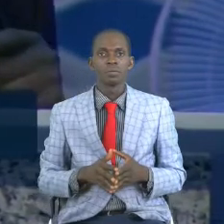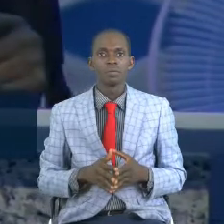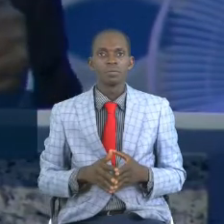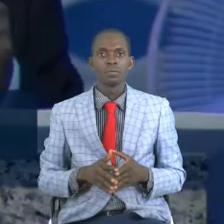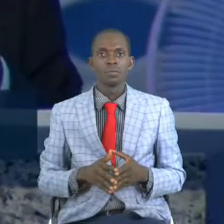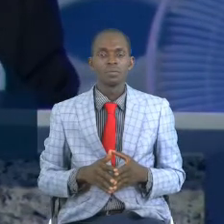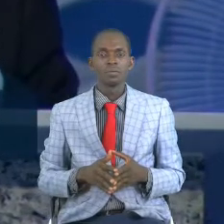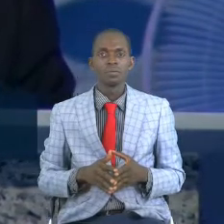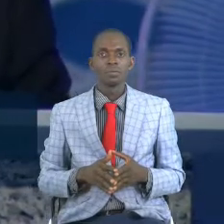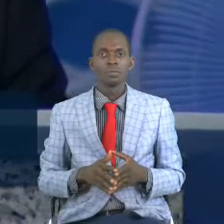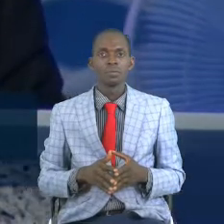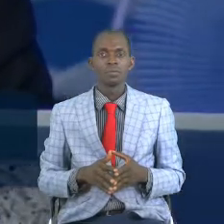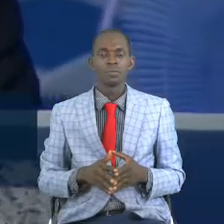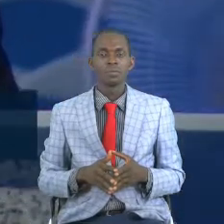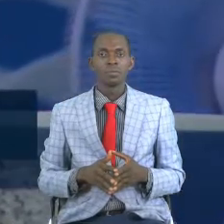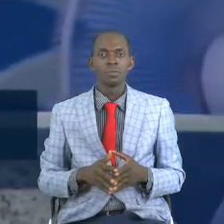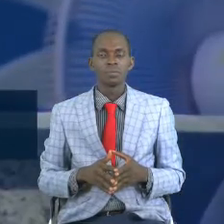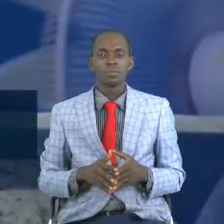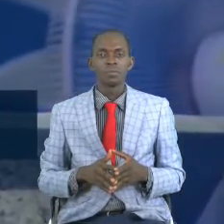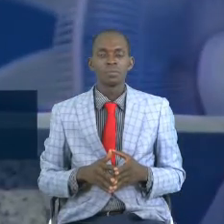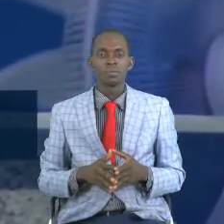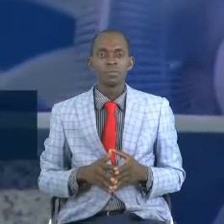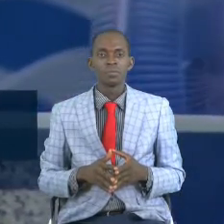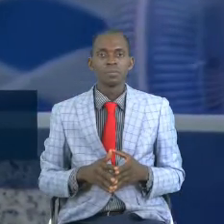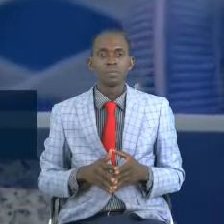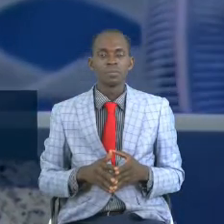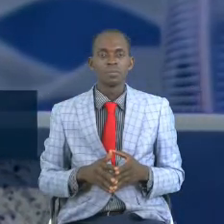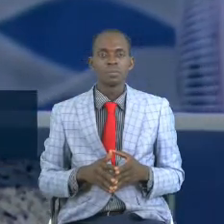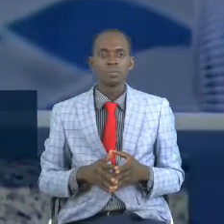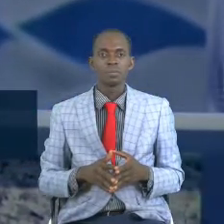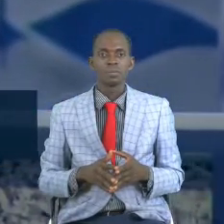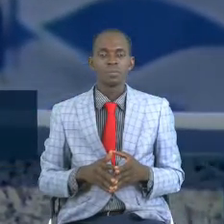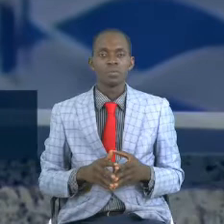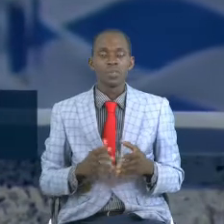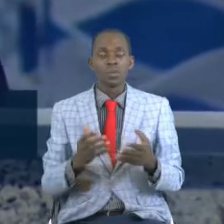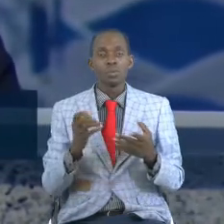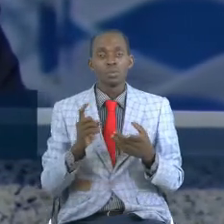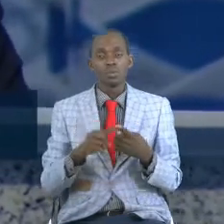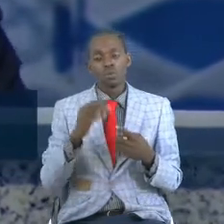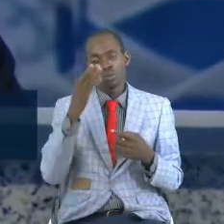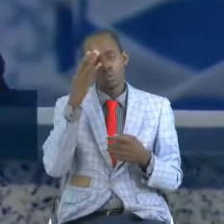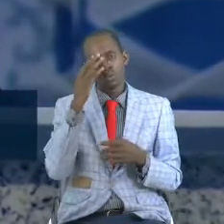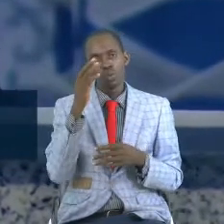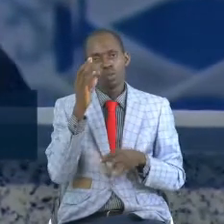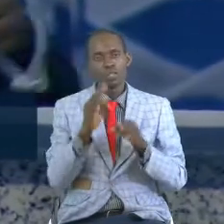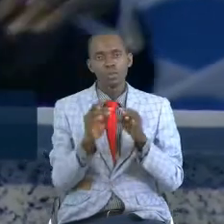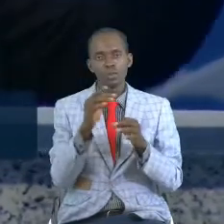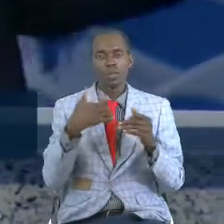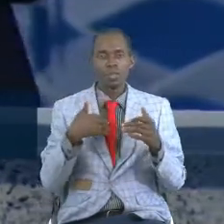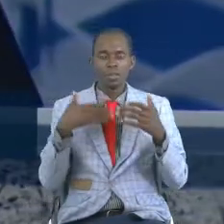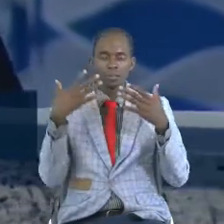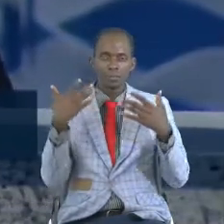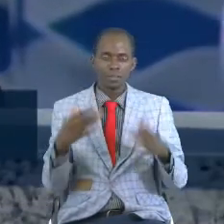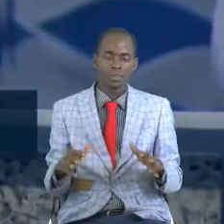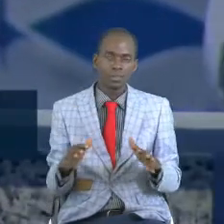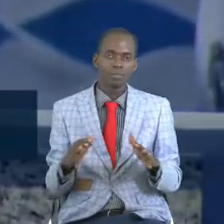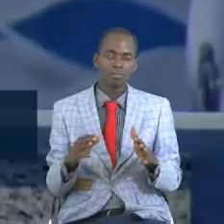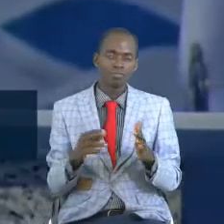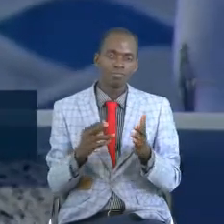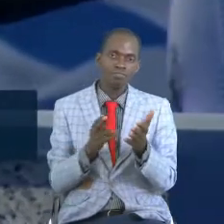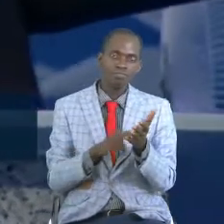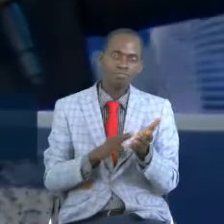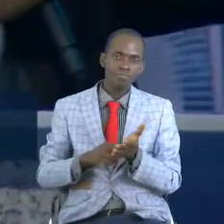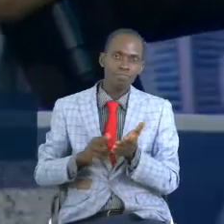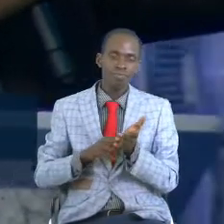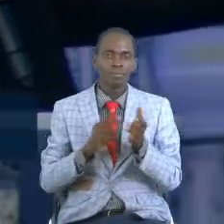in the middle. You are finished there. How about this side? Okay, wonderful. At the far end